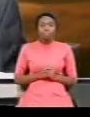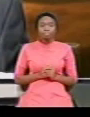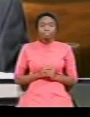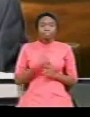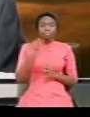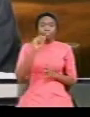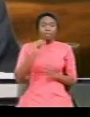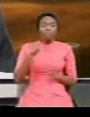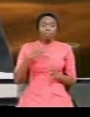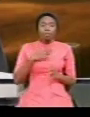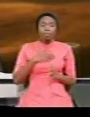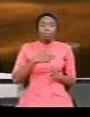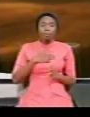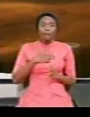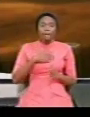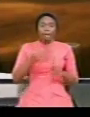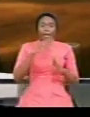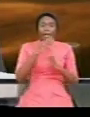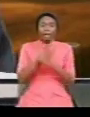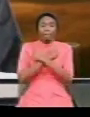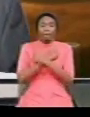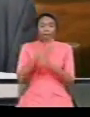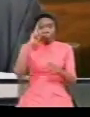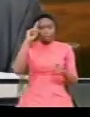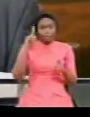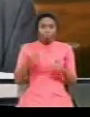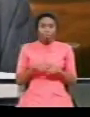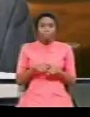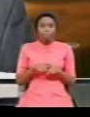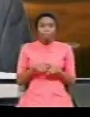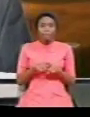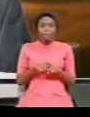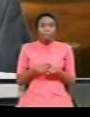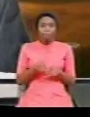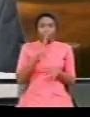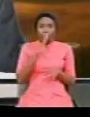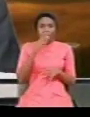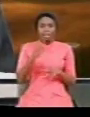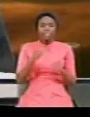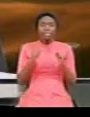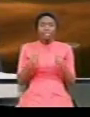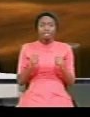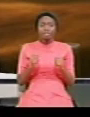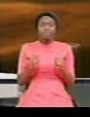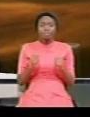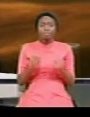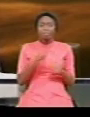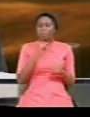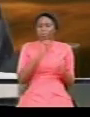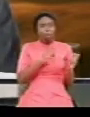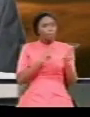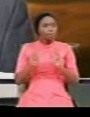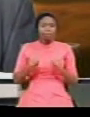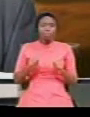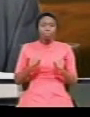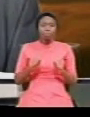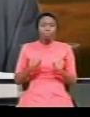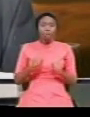58. Therefore, my beloved brethren, be ye steadfast,